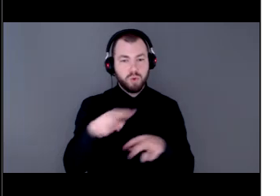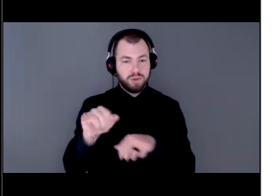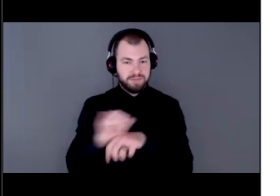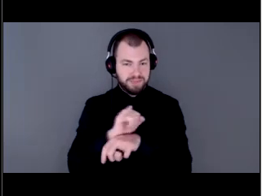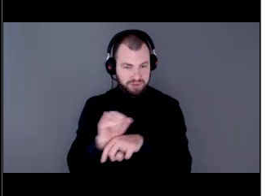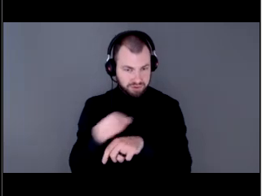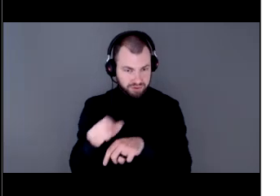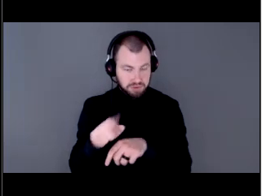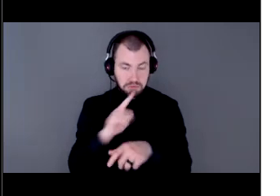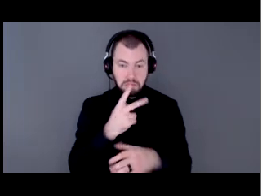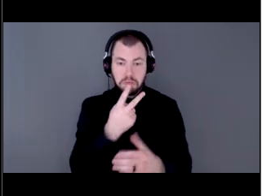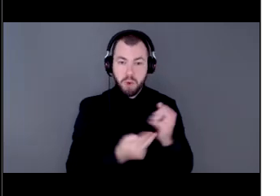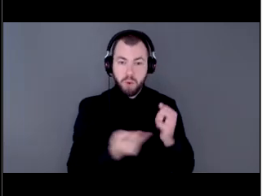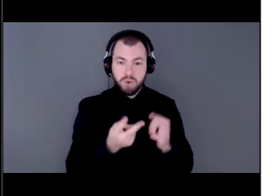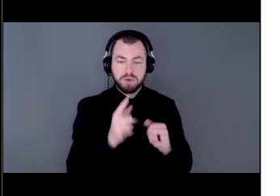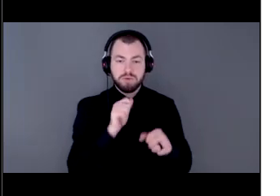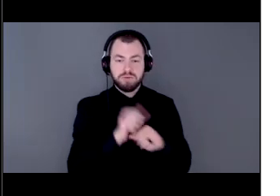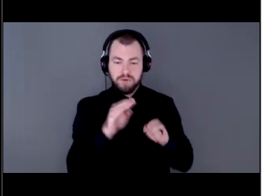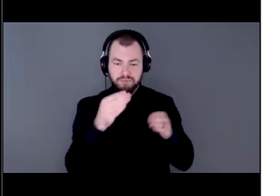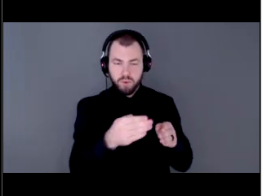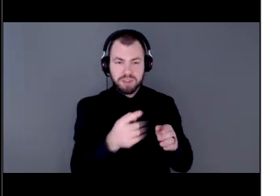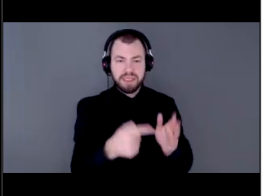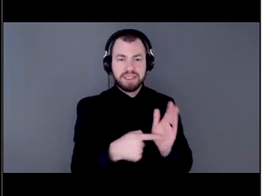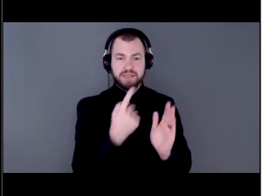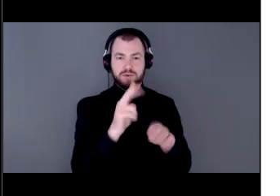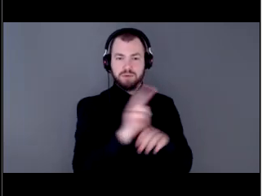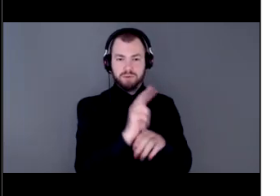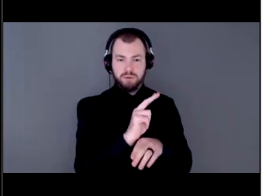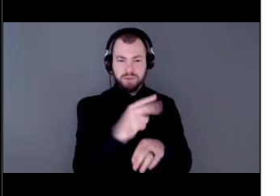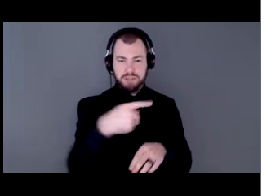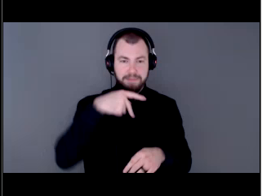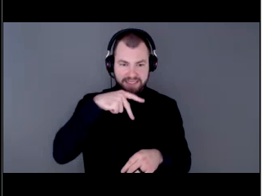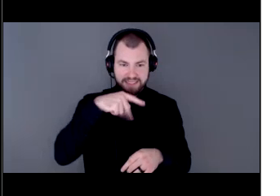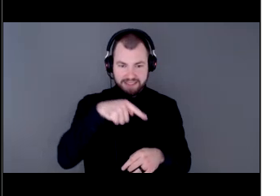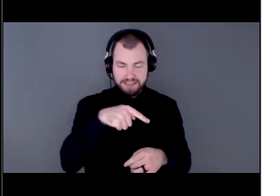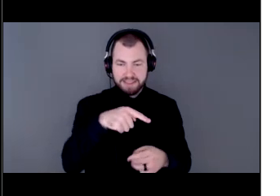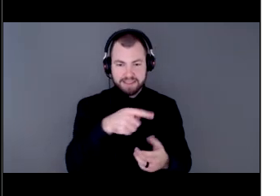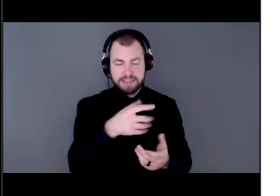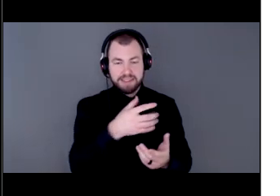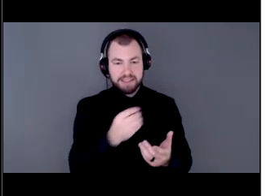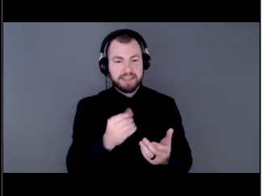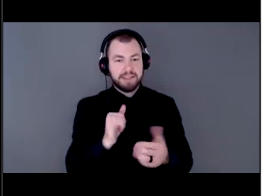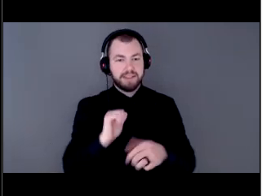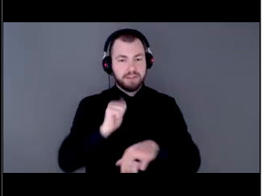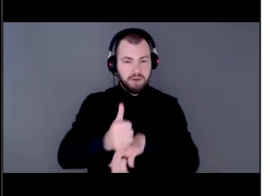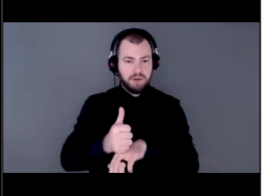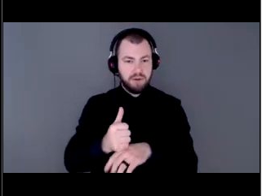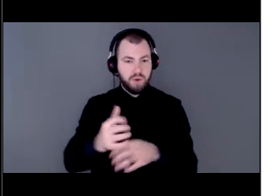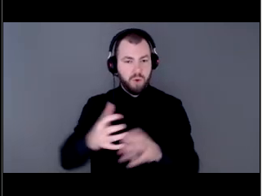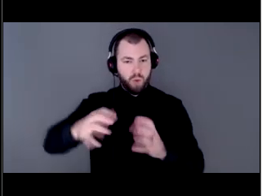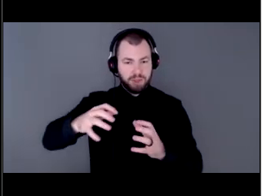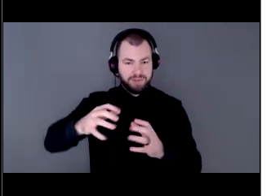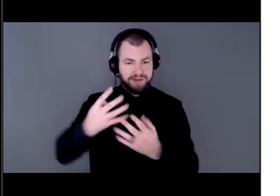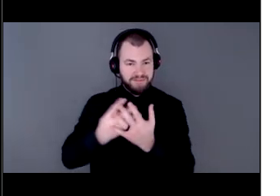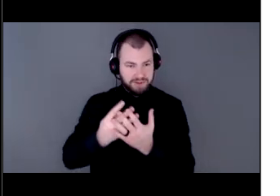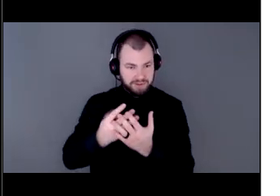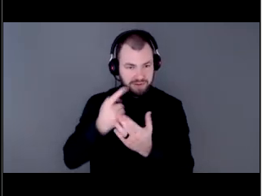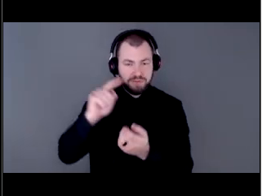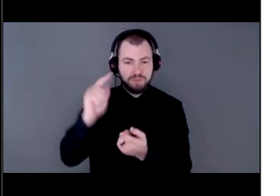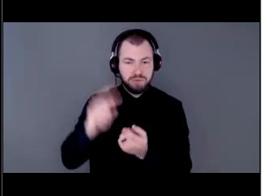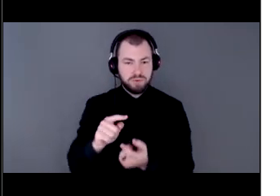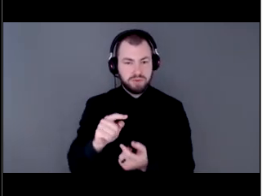ended up really focusing on single-use plastics in those businesses and also installing washing machine filters to reduce microfibers into